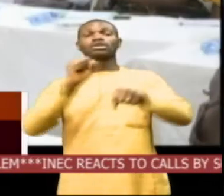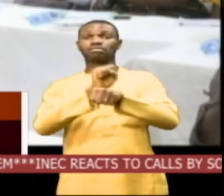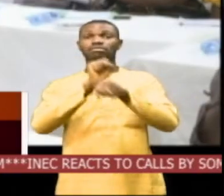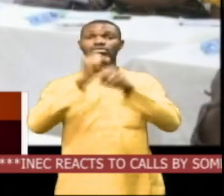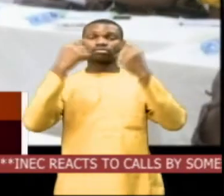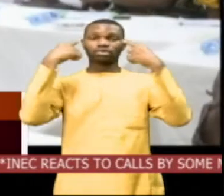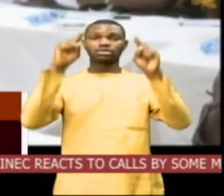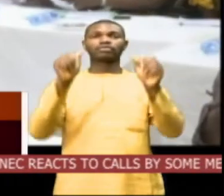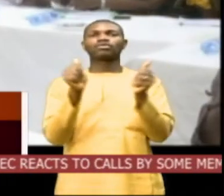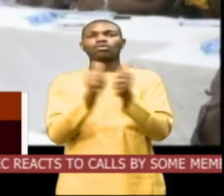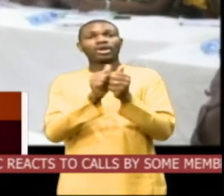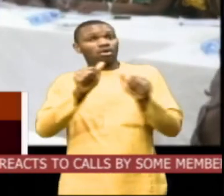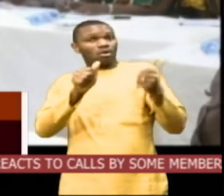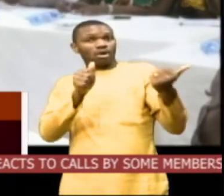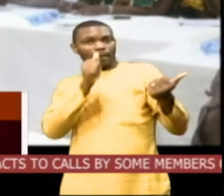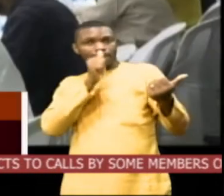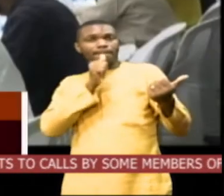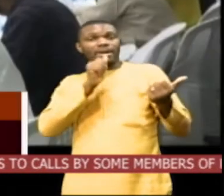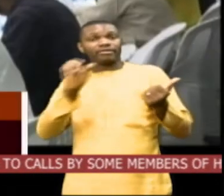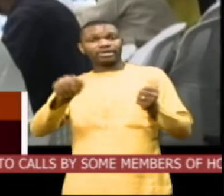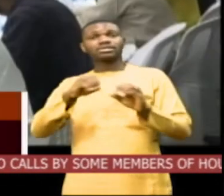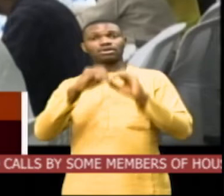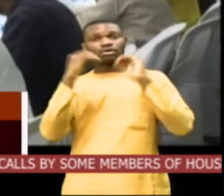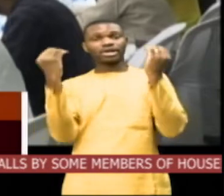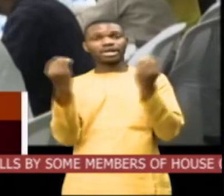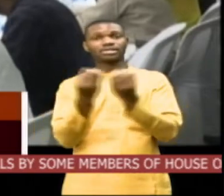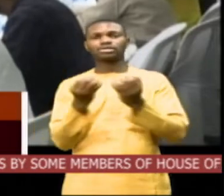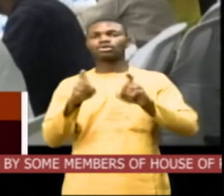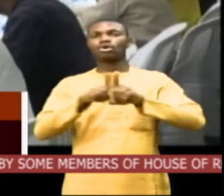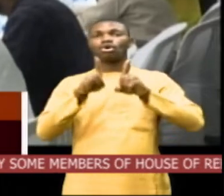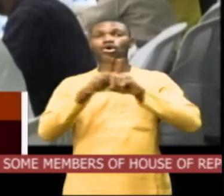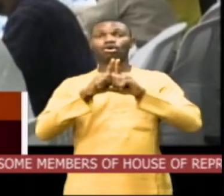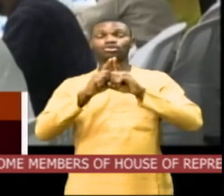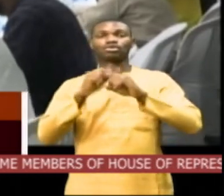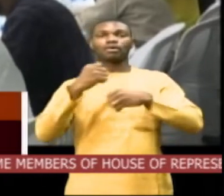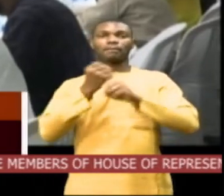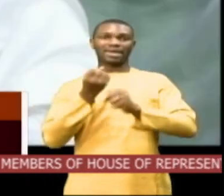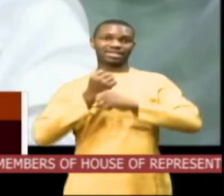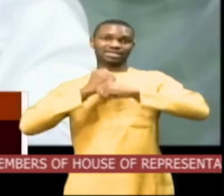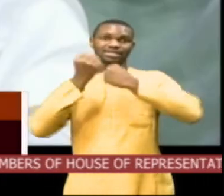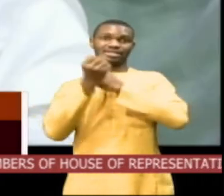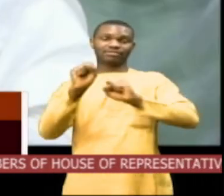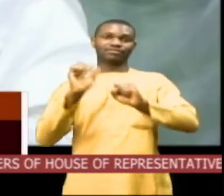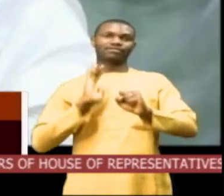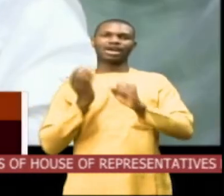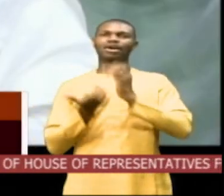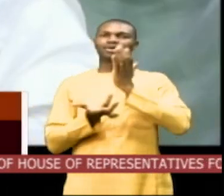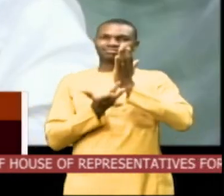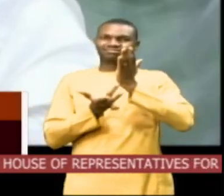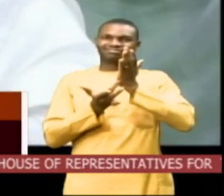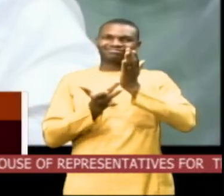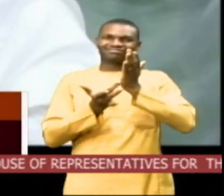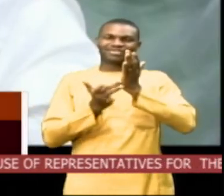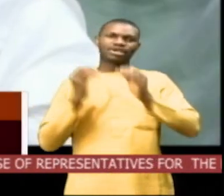unturned in pursuit of economic development through the digital